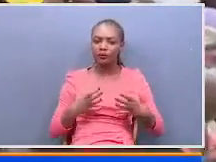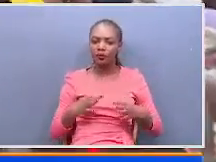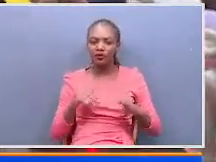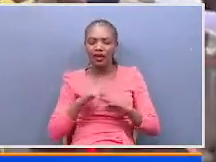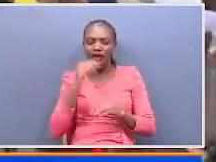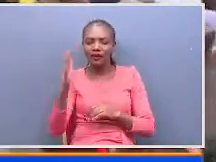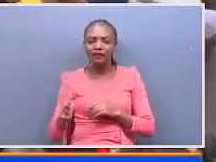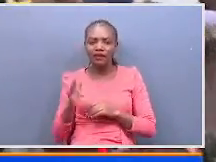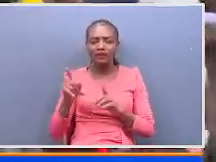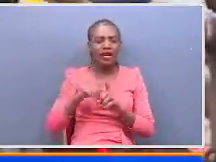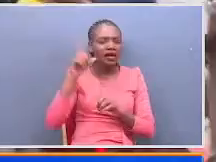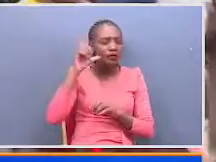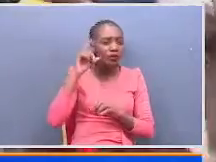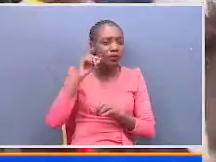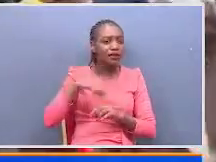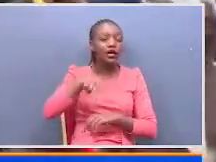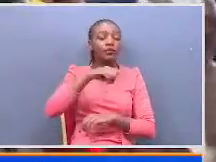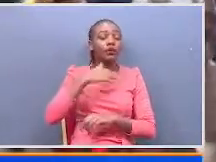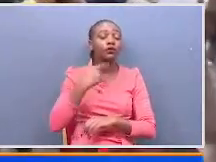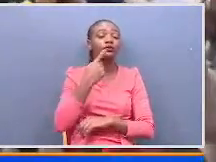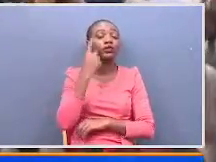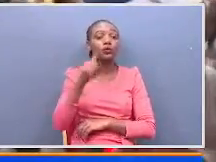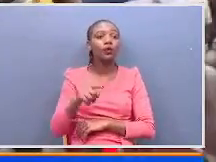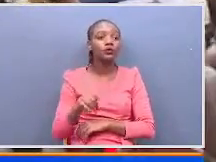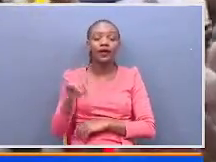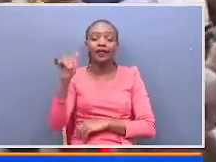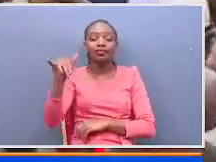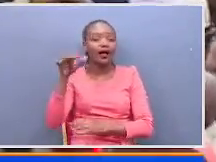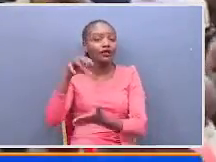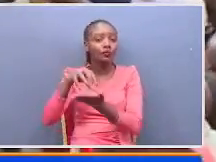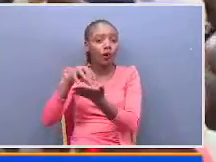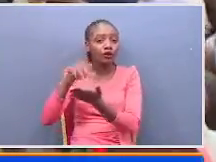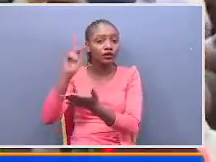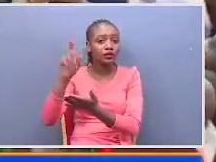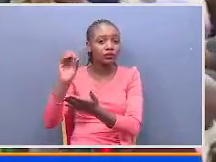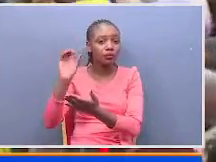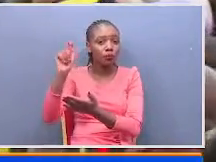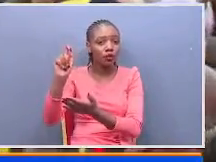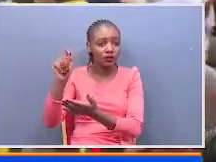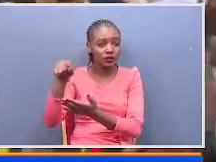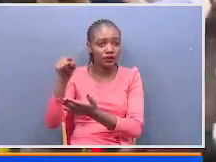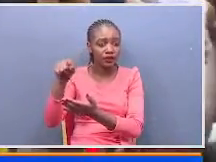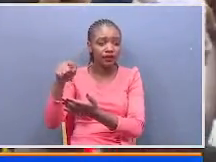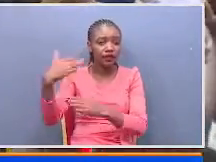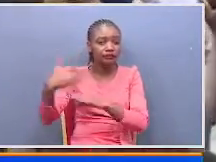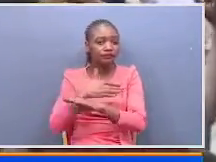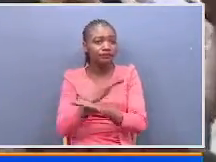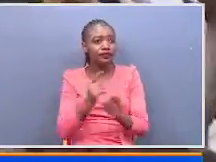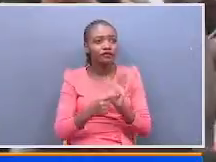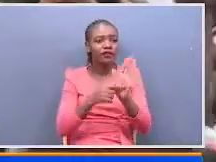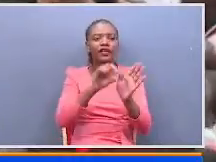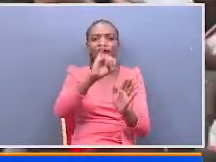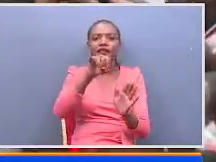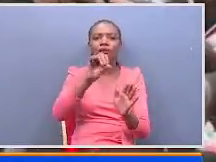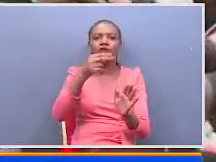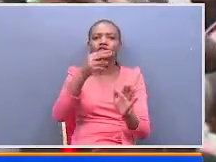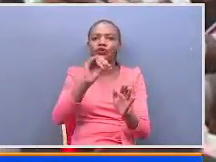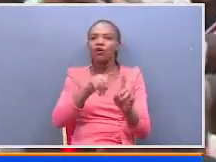na Mombasa, tumesema ile port operation wakora kama Joho na